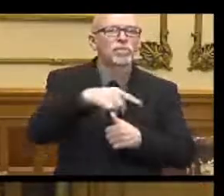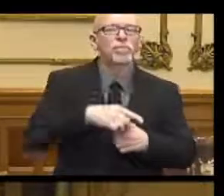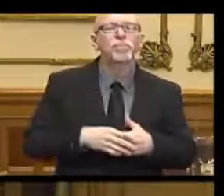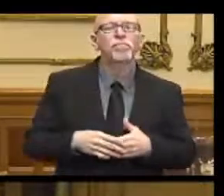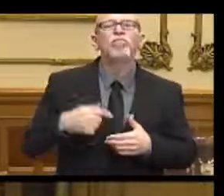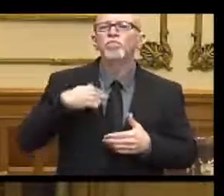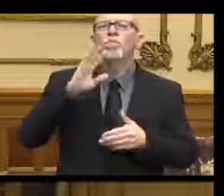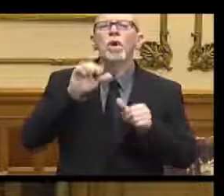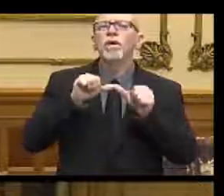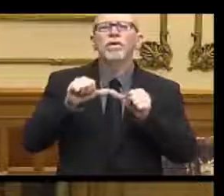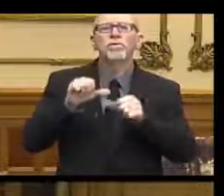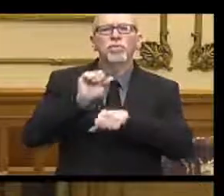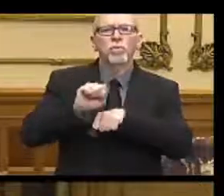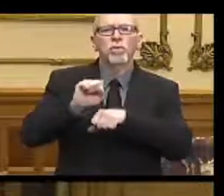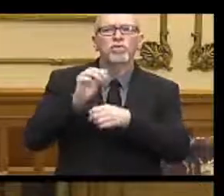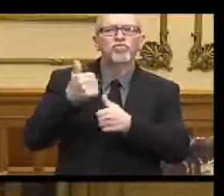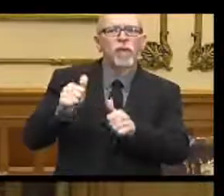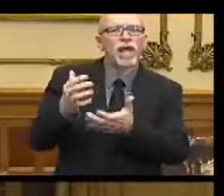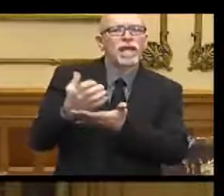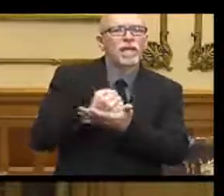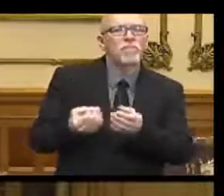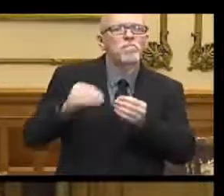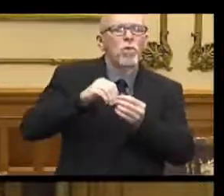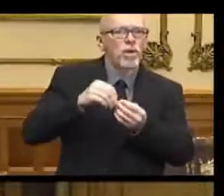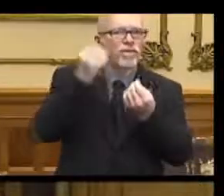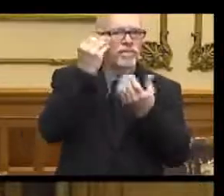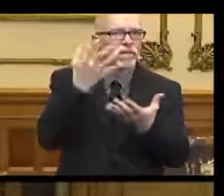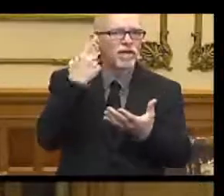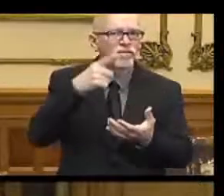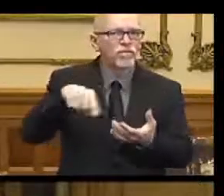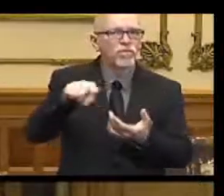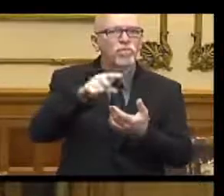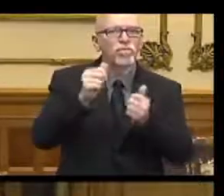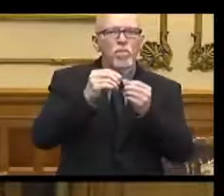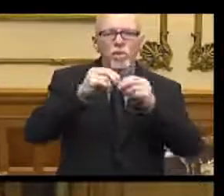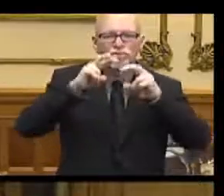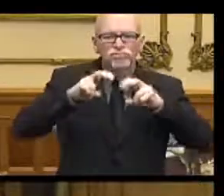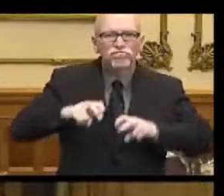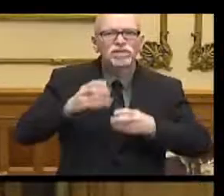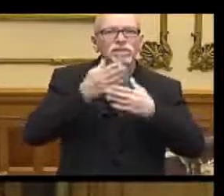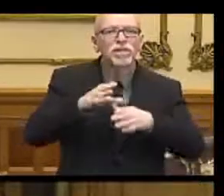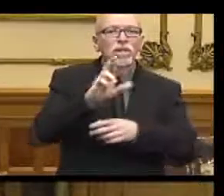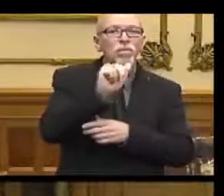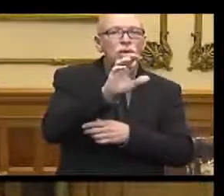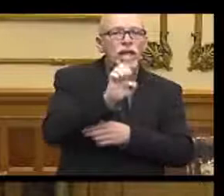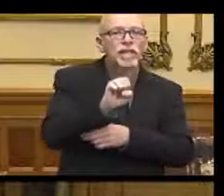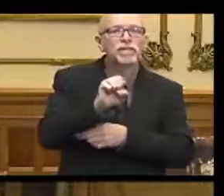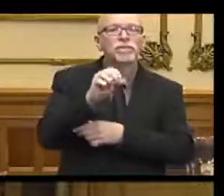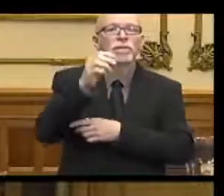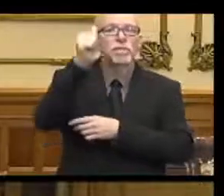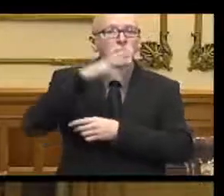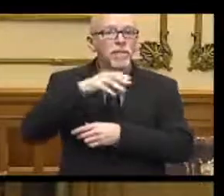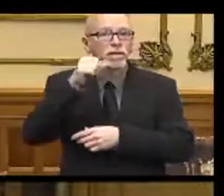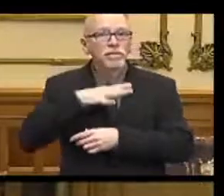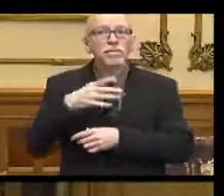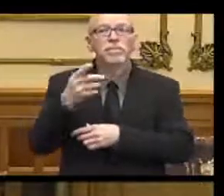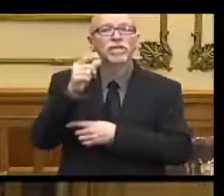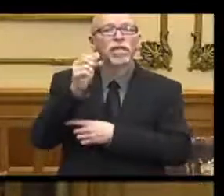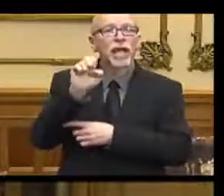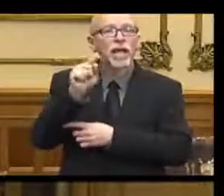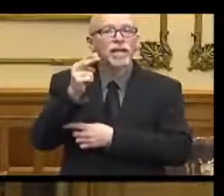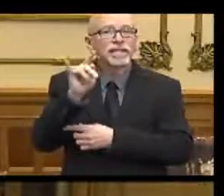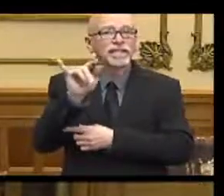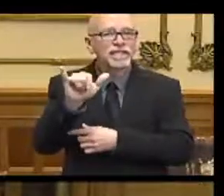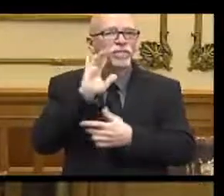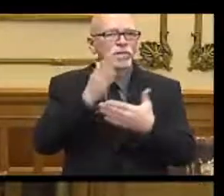going to continue to work on getting more data, specifically breaking this down by race and by gender and ethnicity, and we'll be